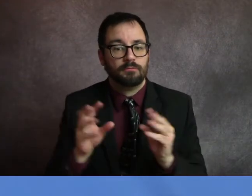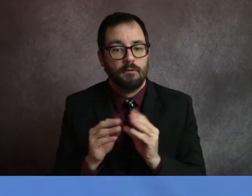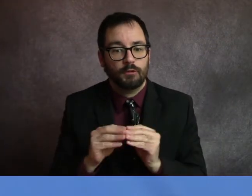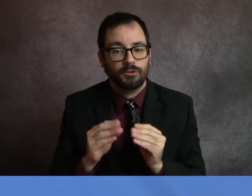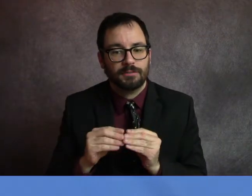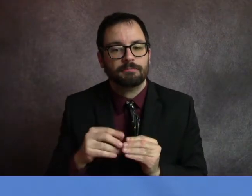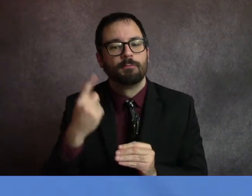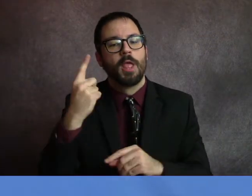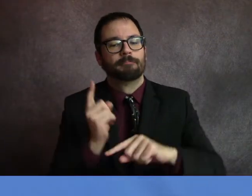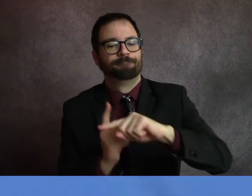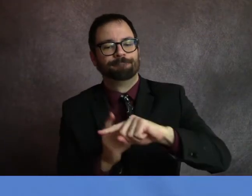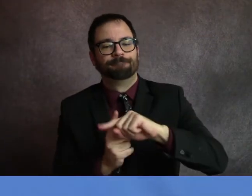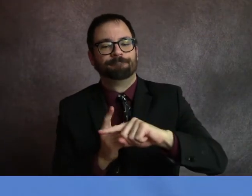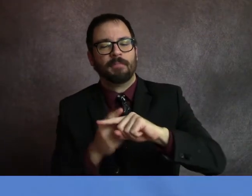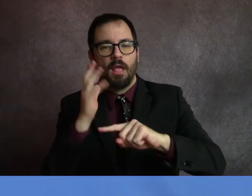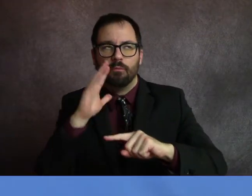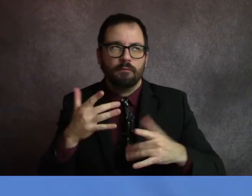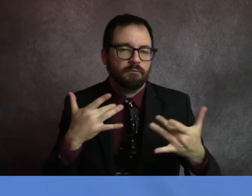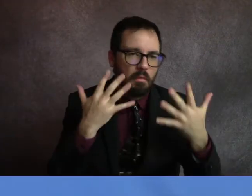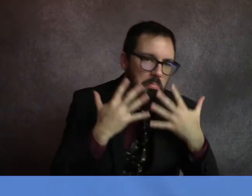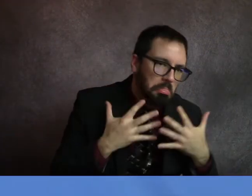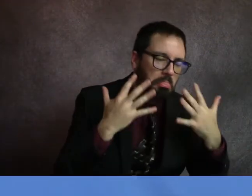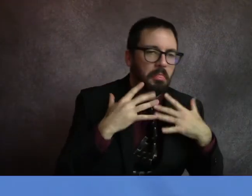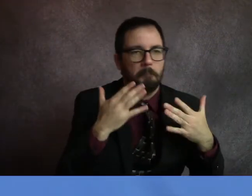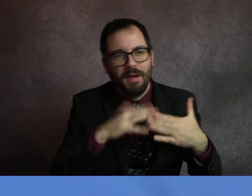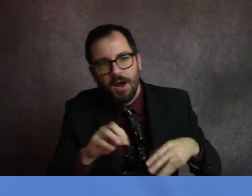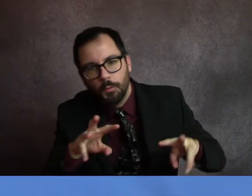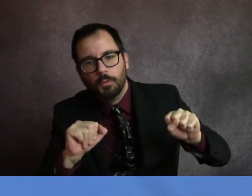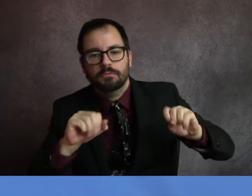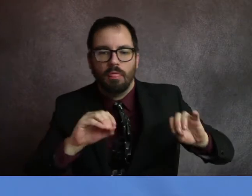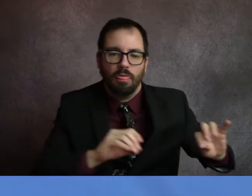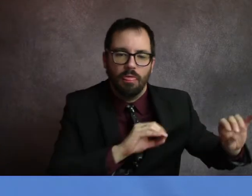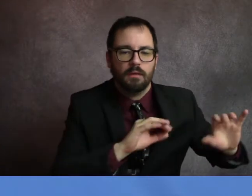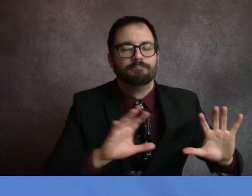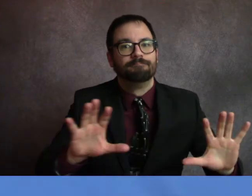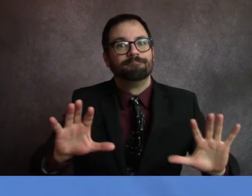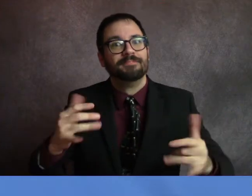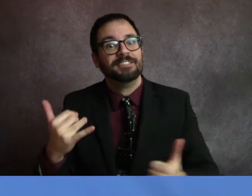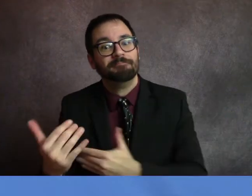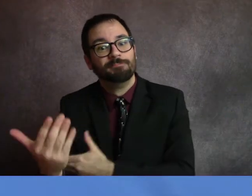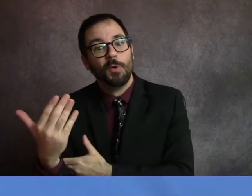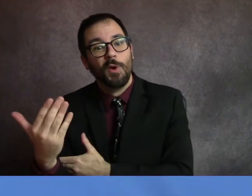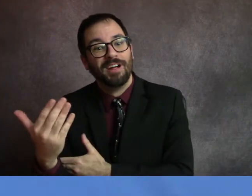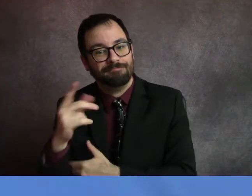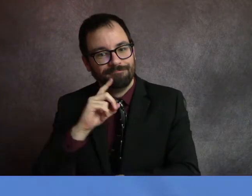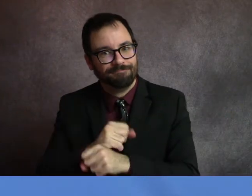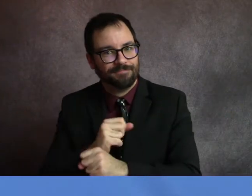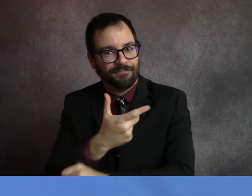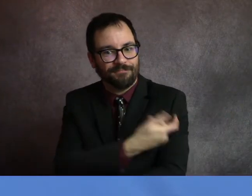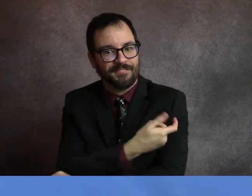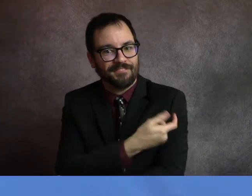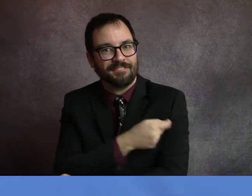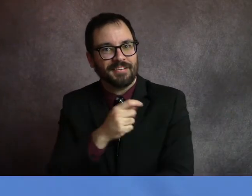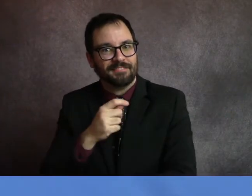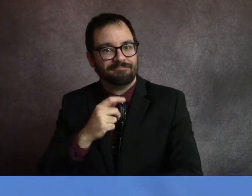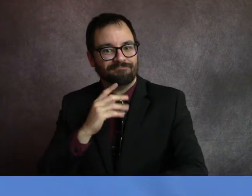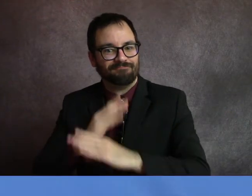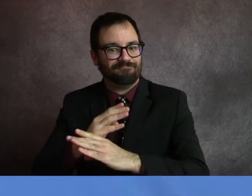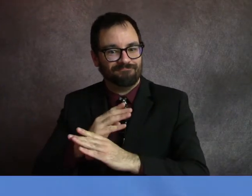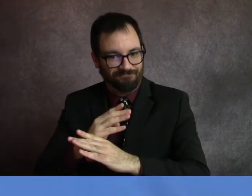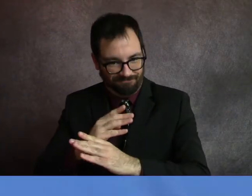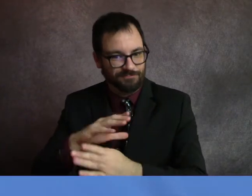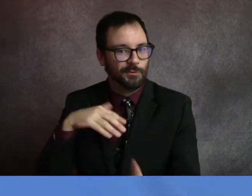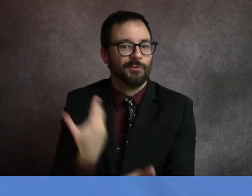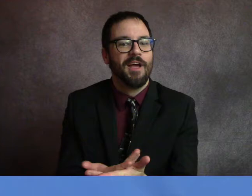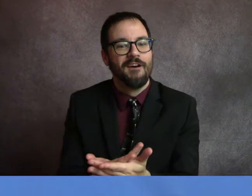today. This morning, the first shipment of vaccines began arriving in our Boston hospitals. If you've been watching TV, you've been seeing it. You've been seeing people get